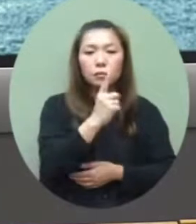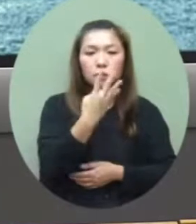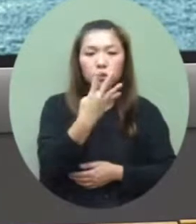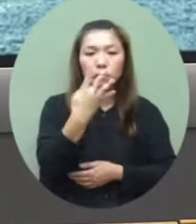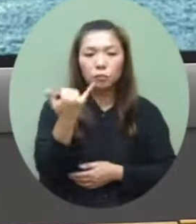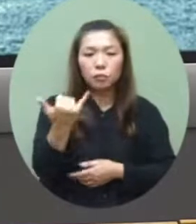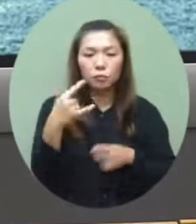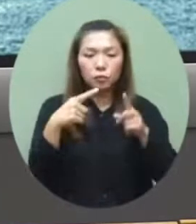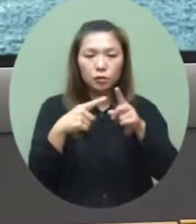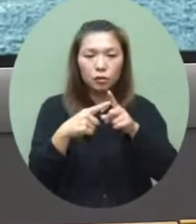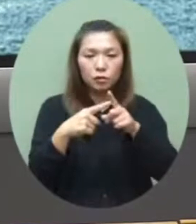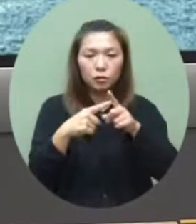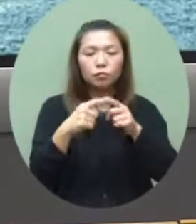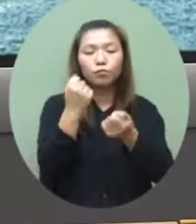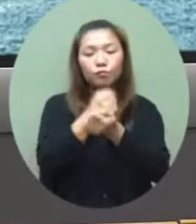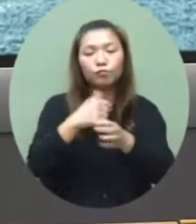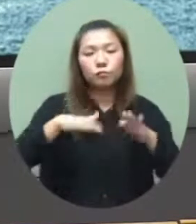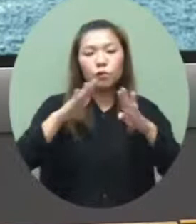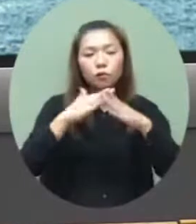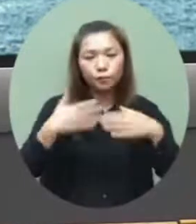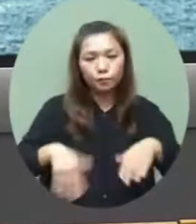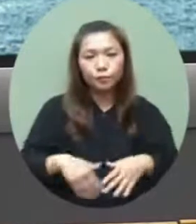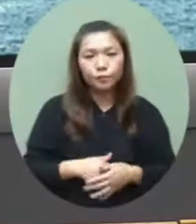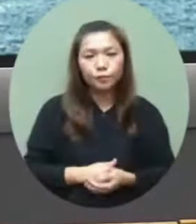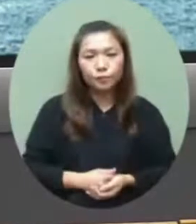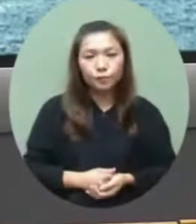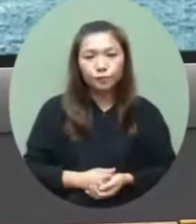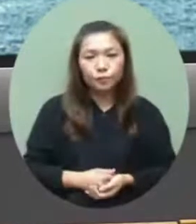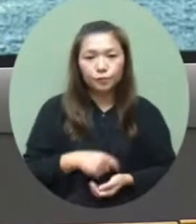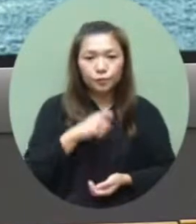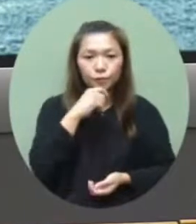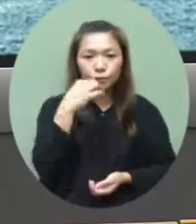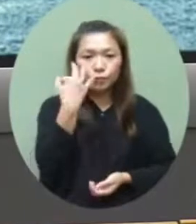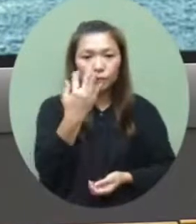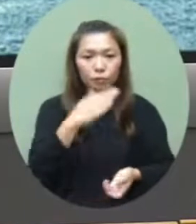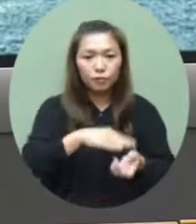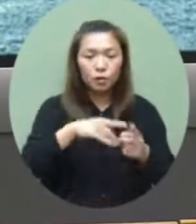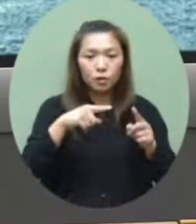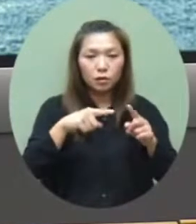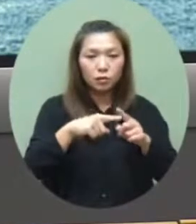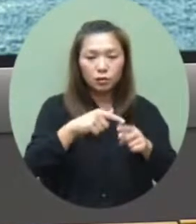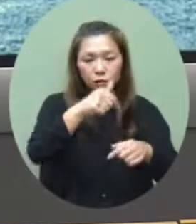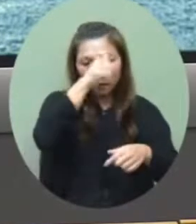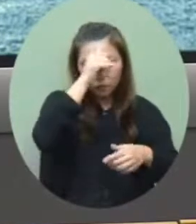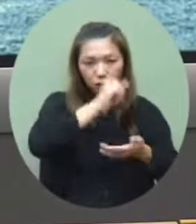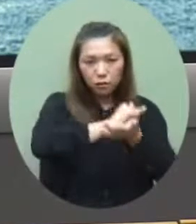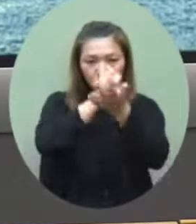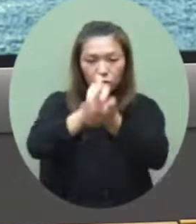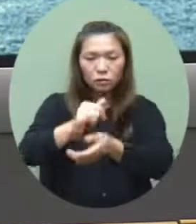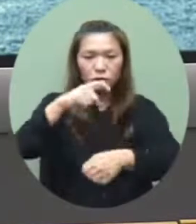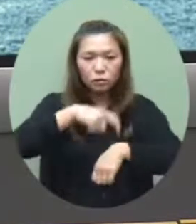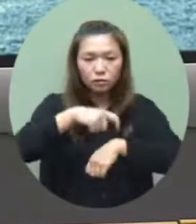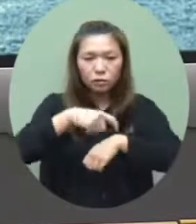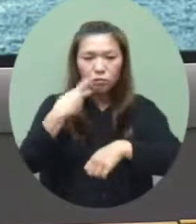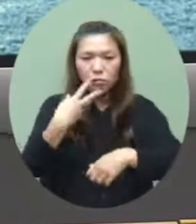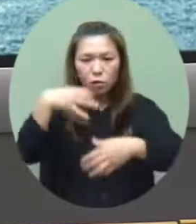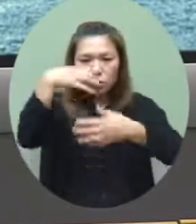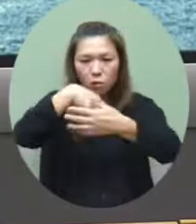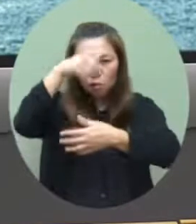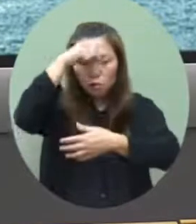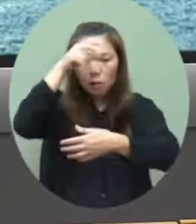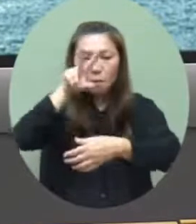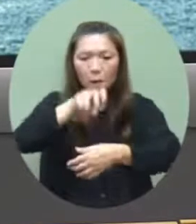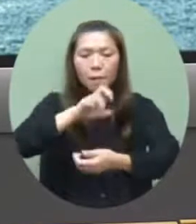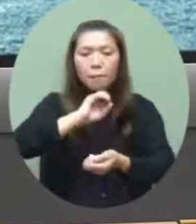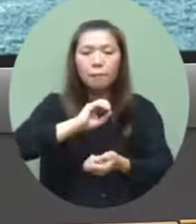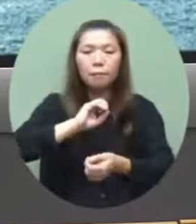condition. 163 patients recovered as of yesterday, including 146 who were discharged. There were